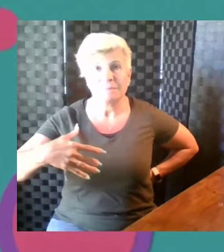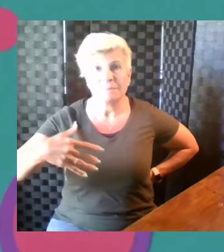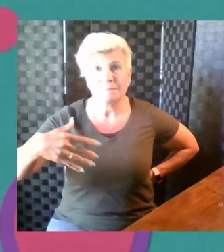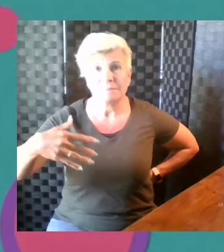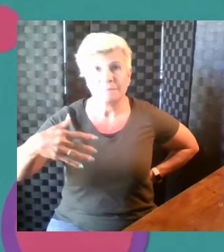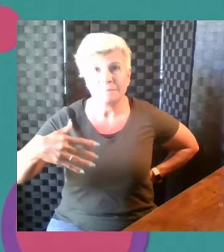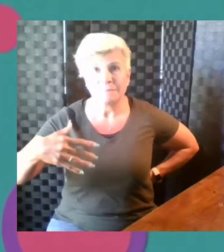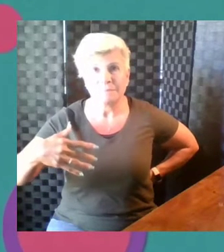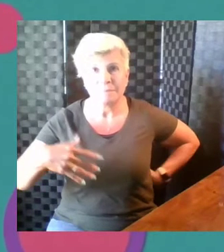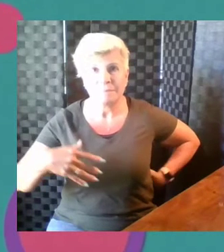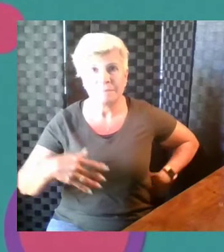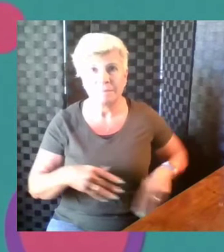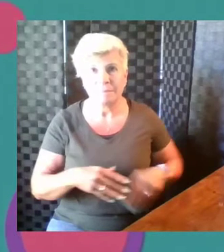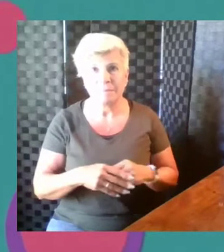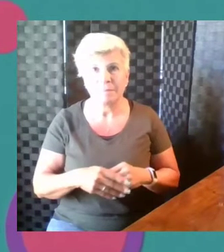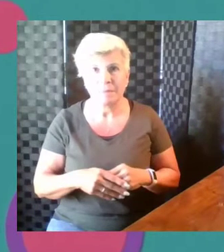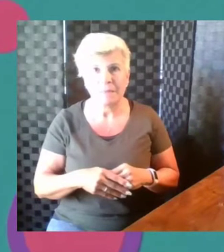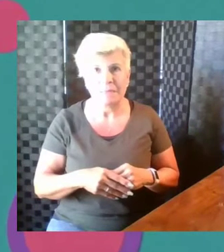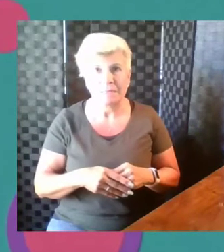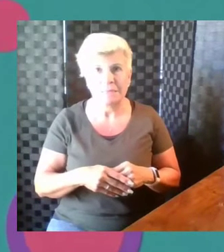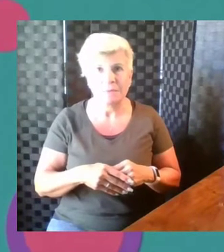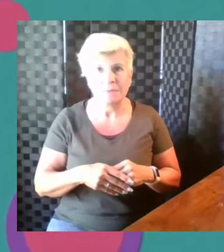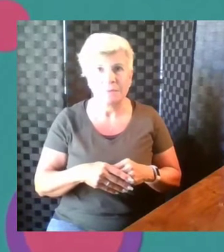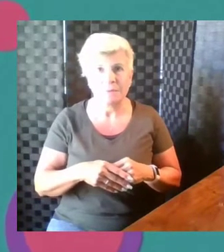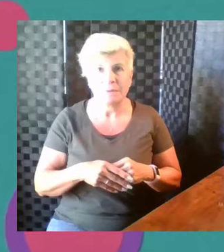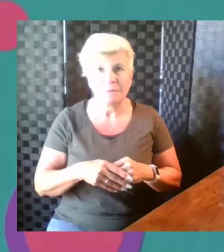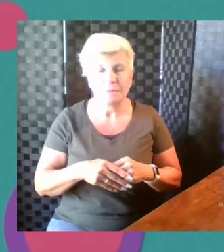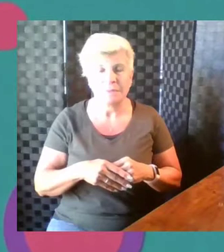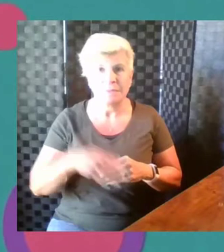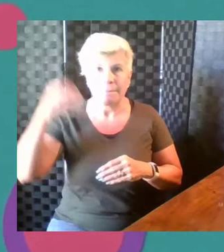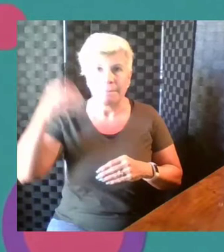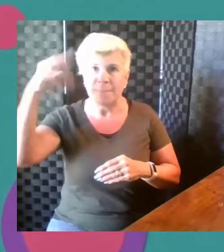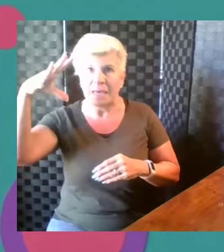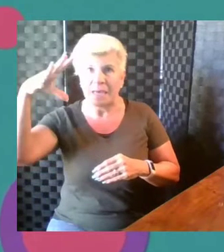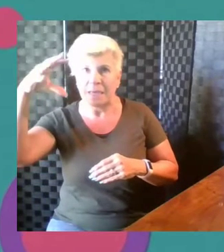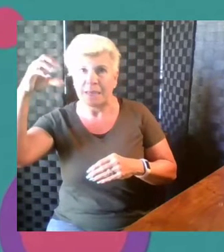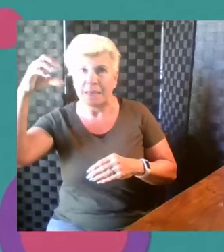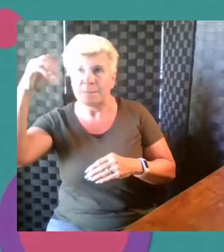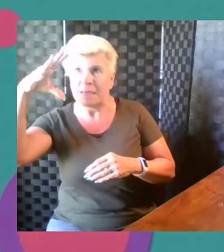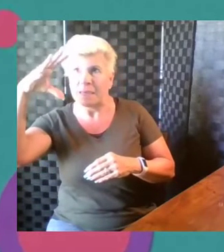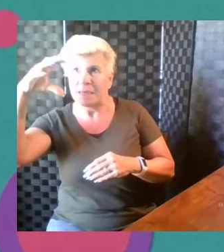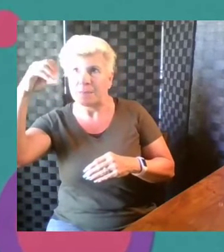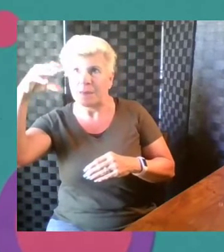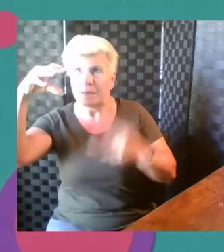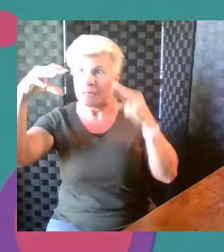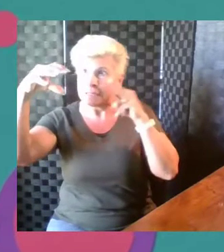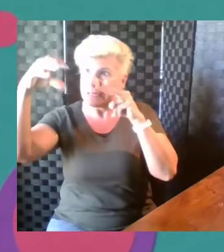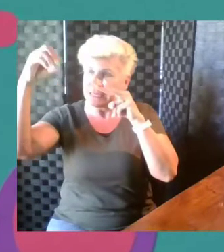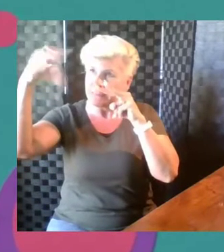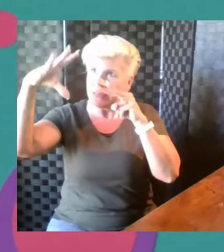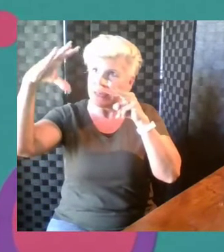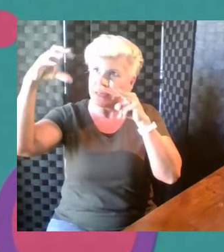This bell is ringing right now. Can you hear that?